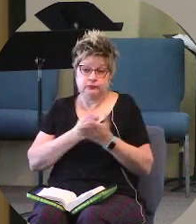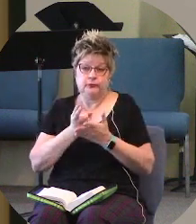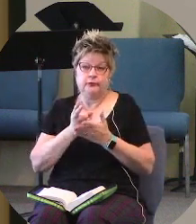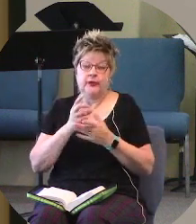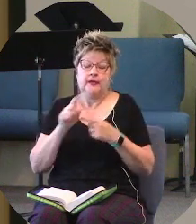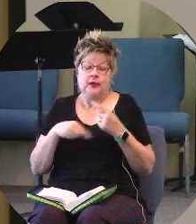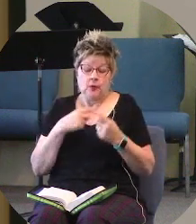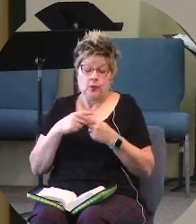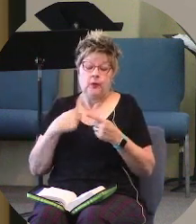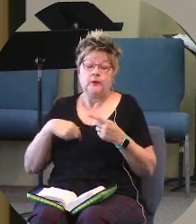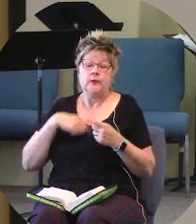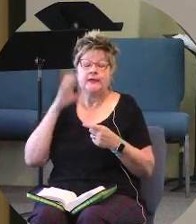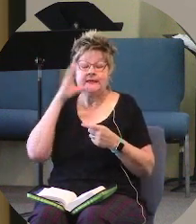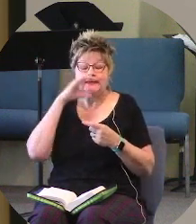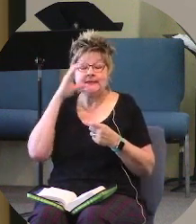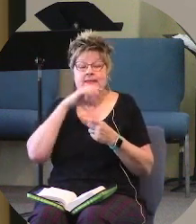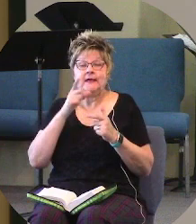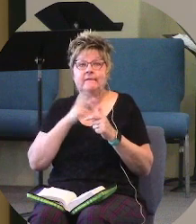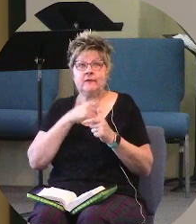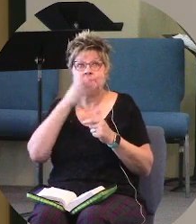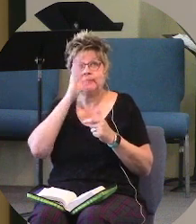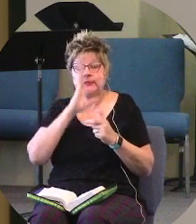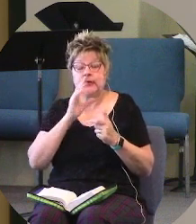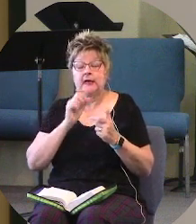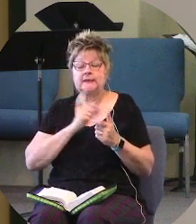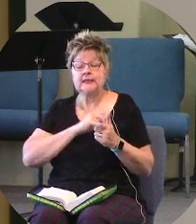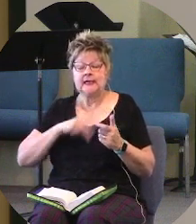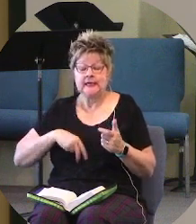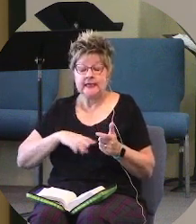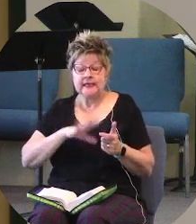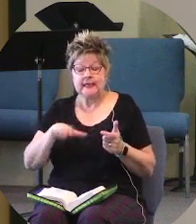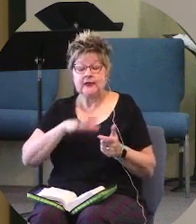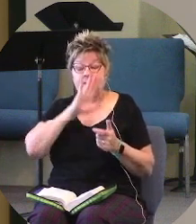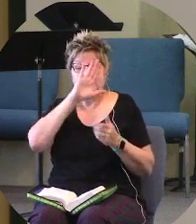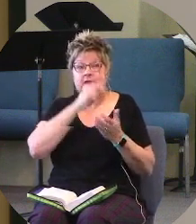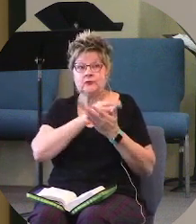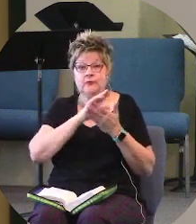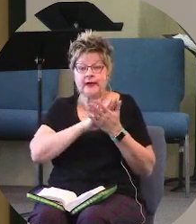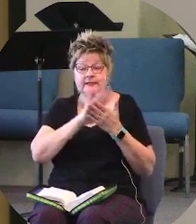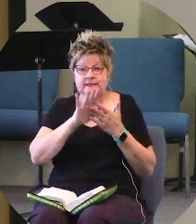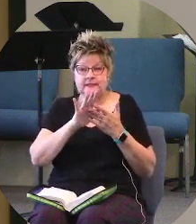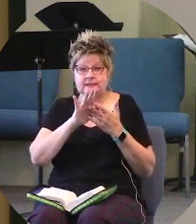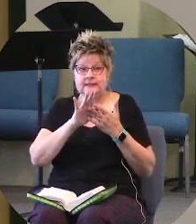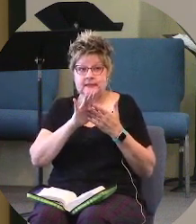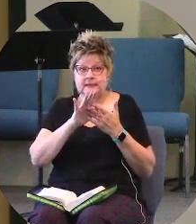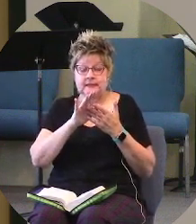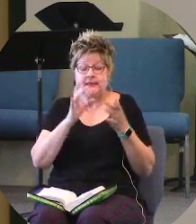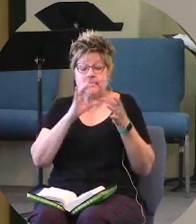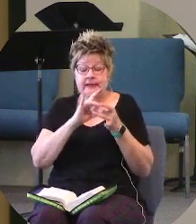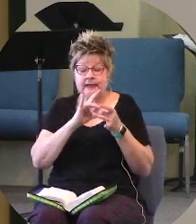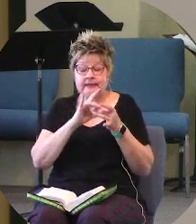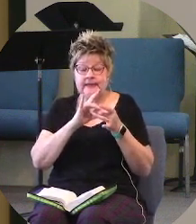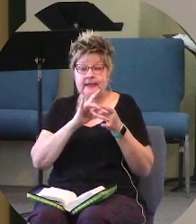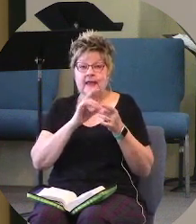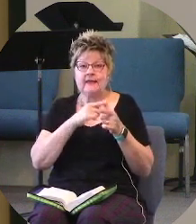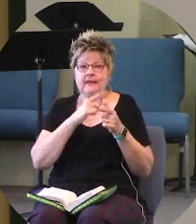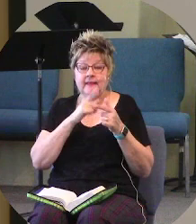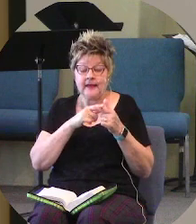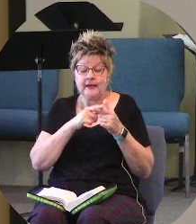we seek first God's kingdom and his righteousness, which go hand in hand, then we get what God wants for